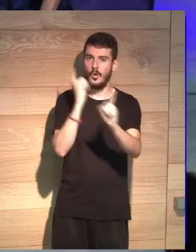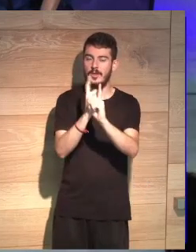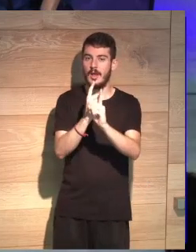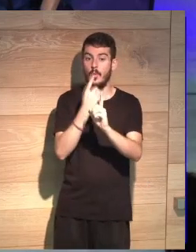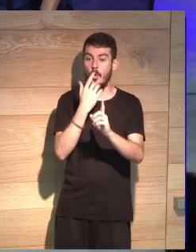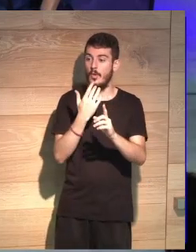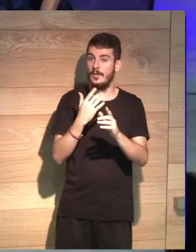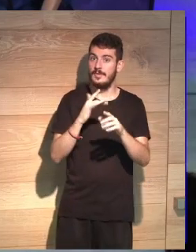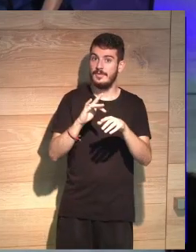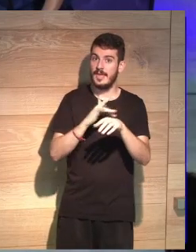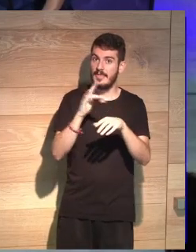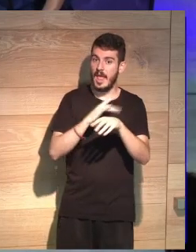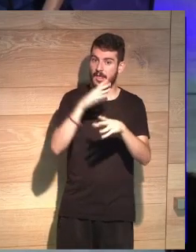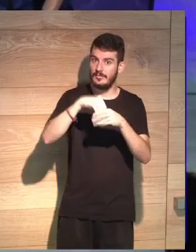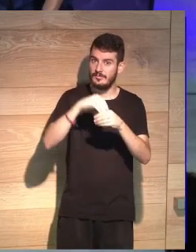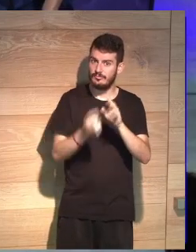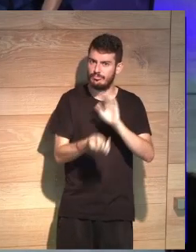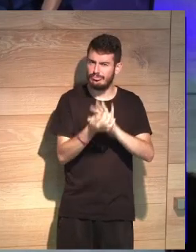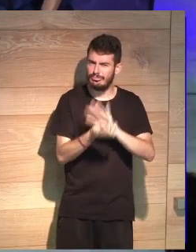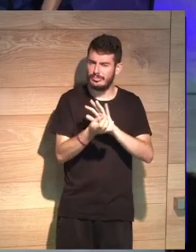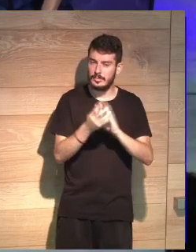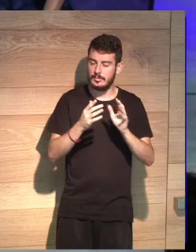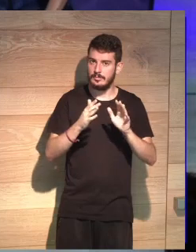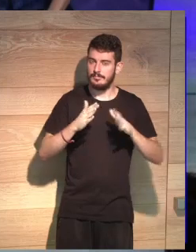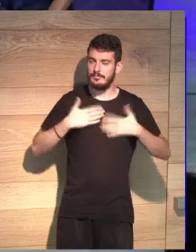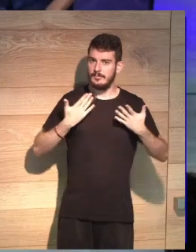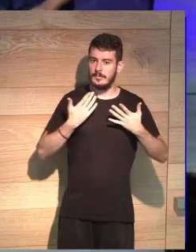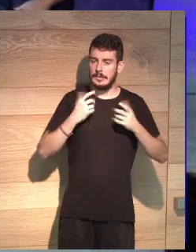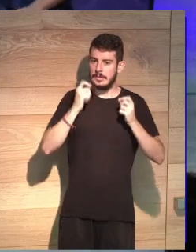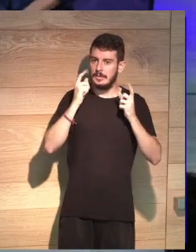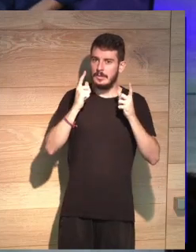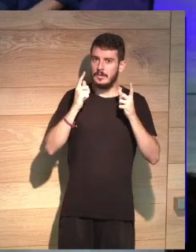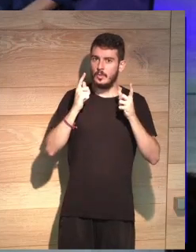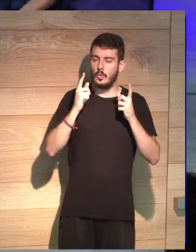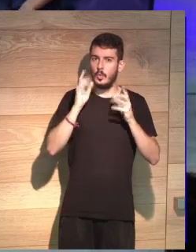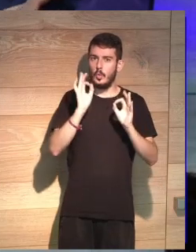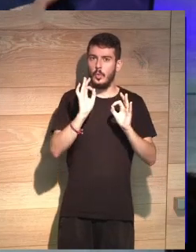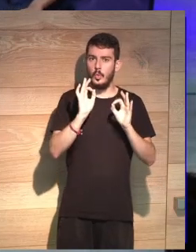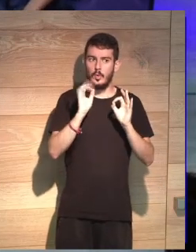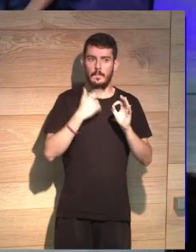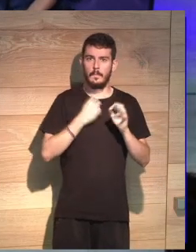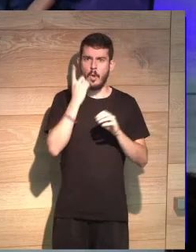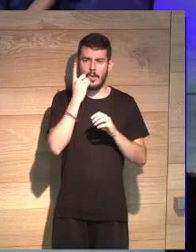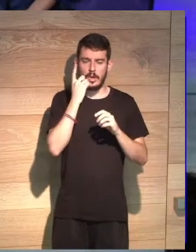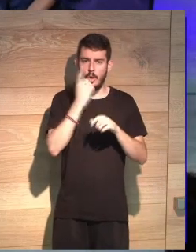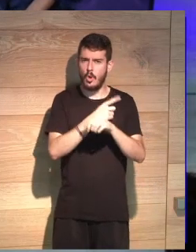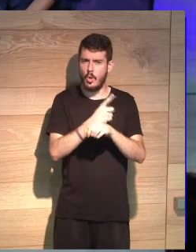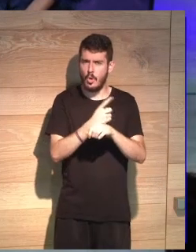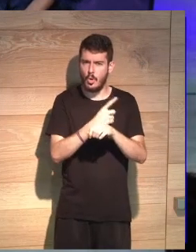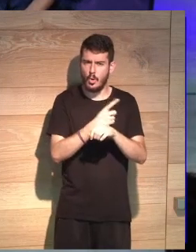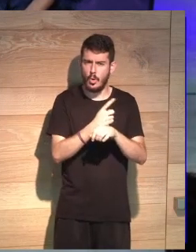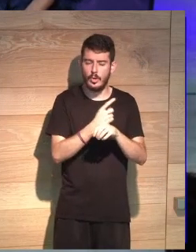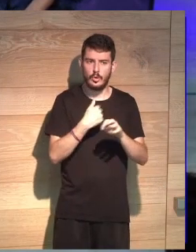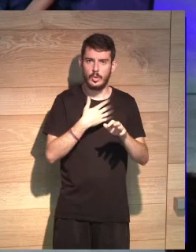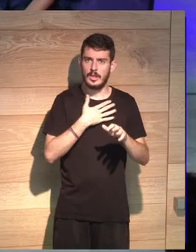comes from working from the dark side, generating digital content, and suddenly he realized that he was using his mobile